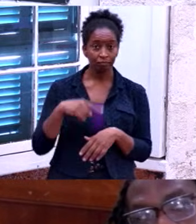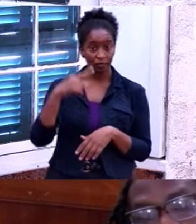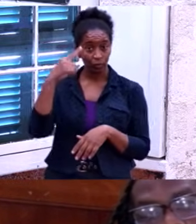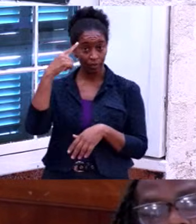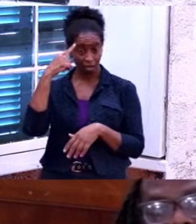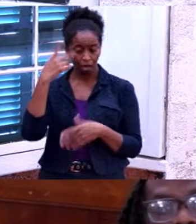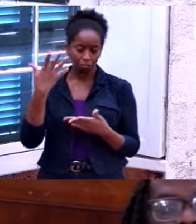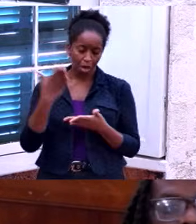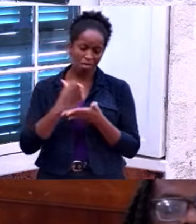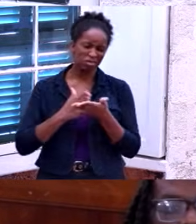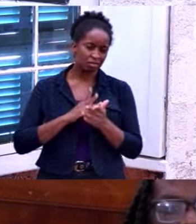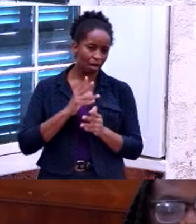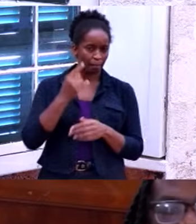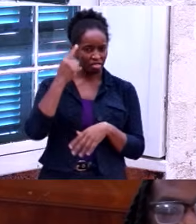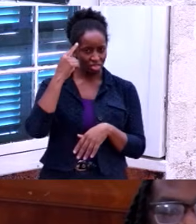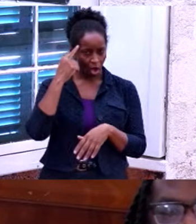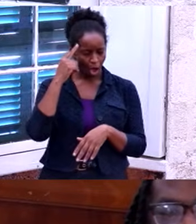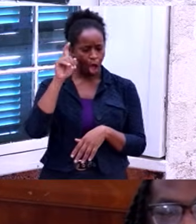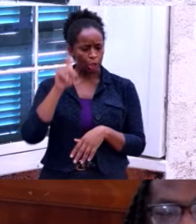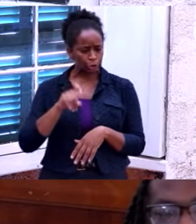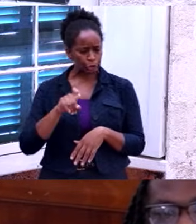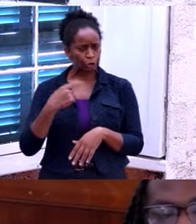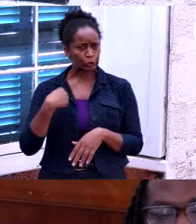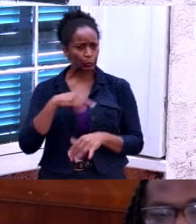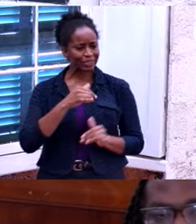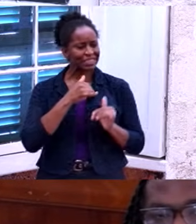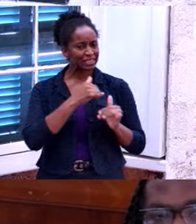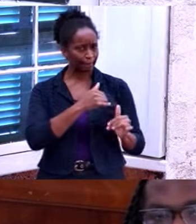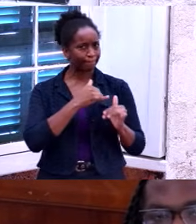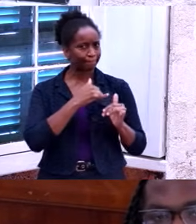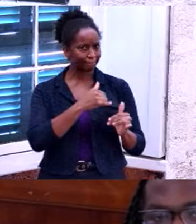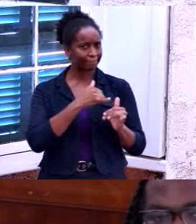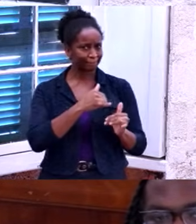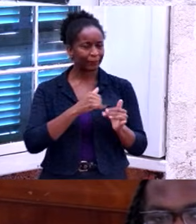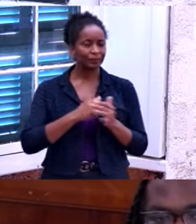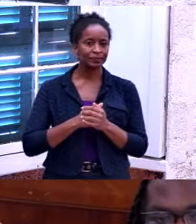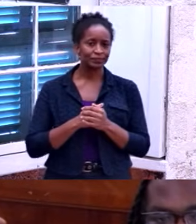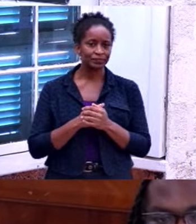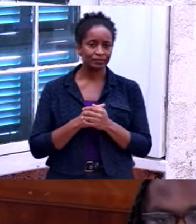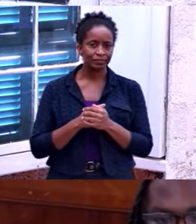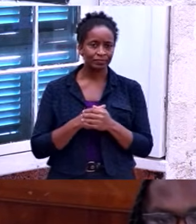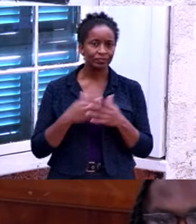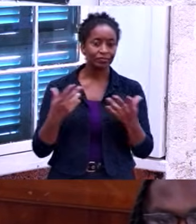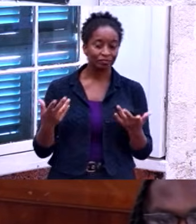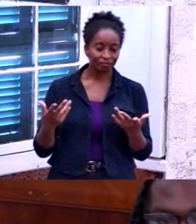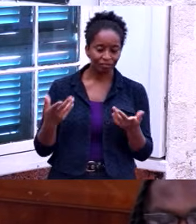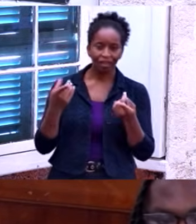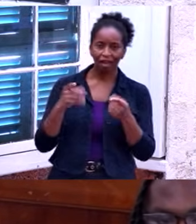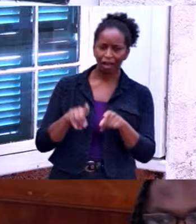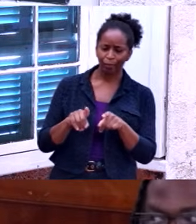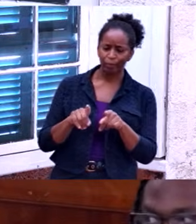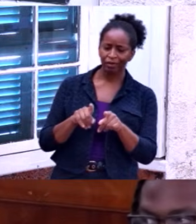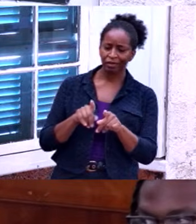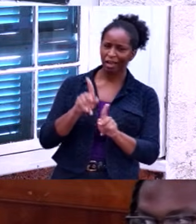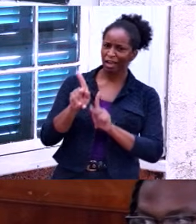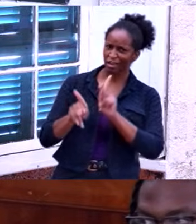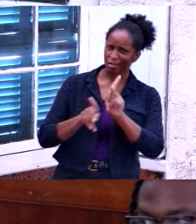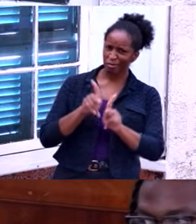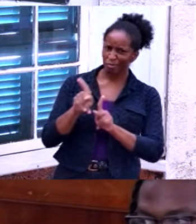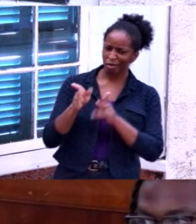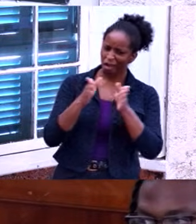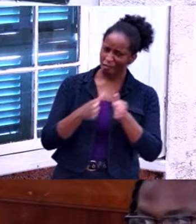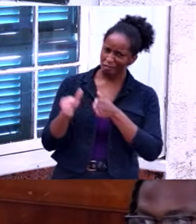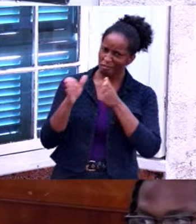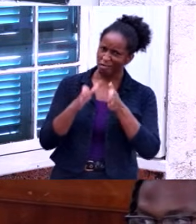engage ourselves in that discussion. But to do it after we had closed the public consultations would have meant that we would have delayed